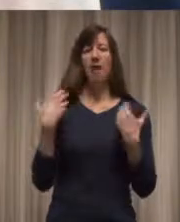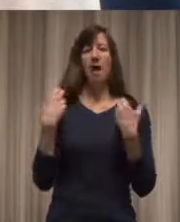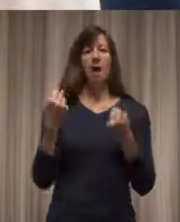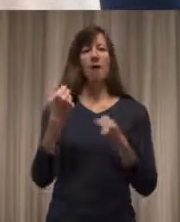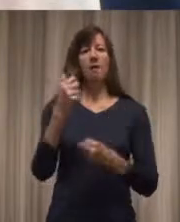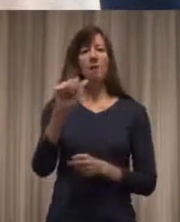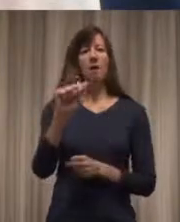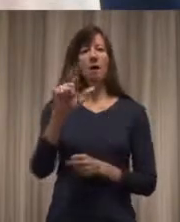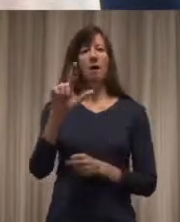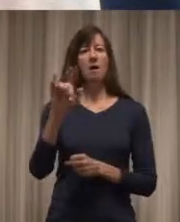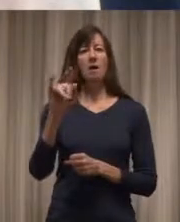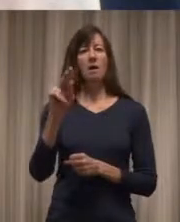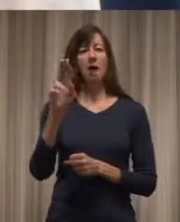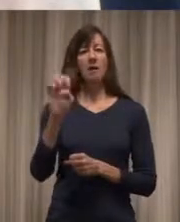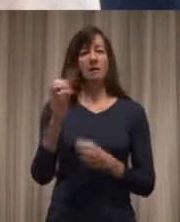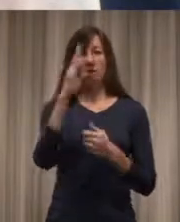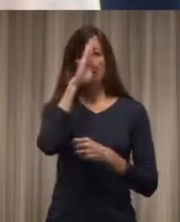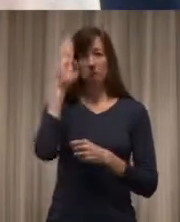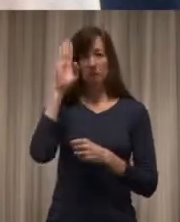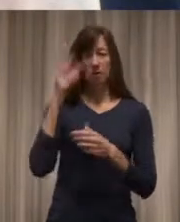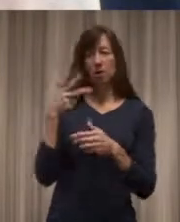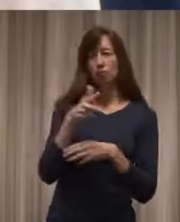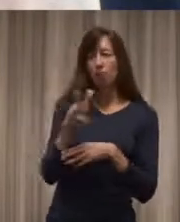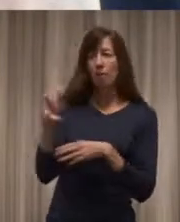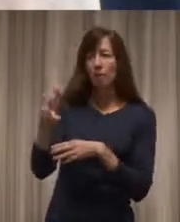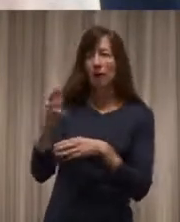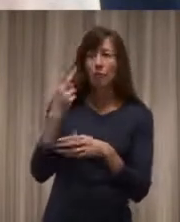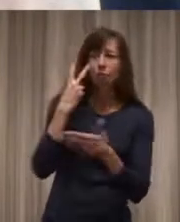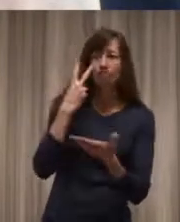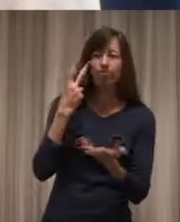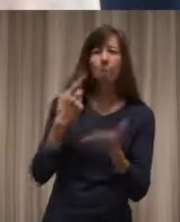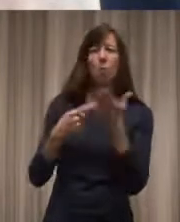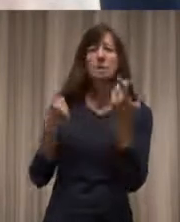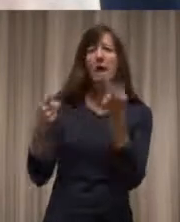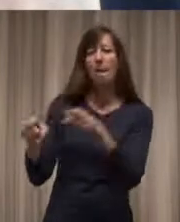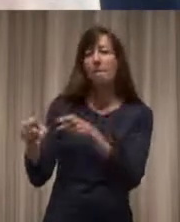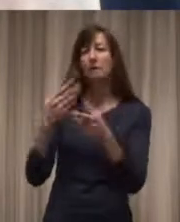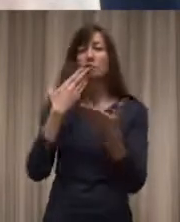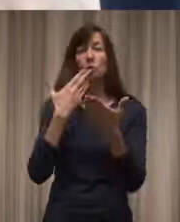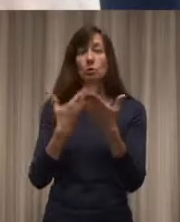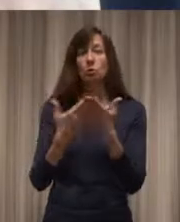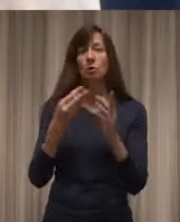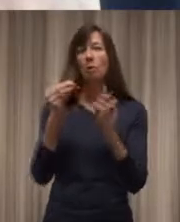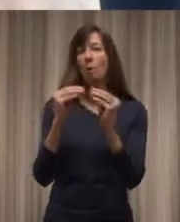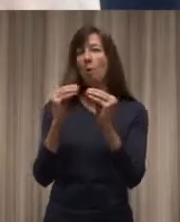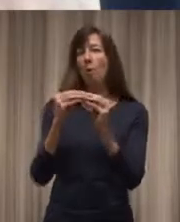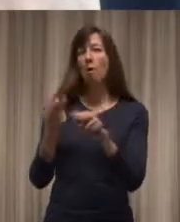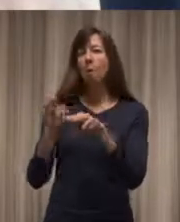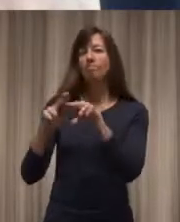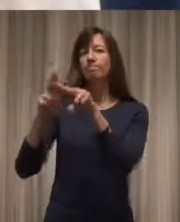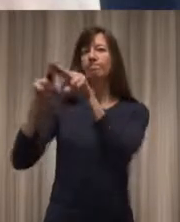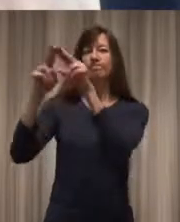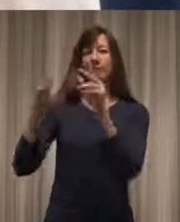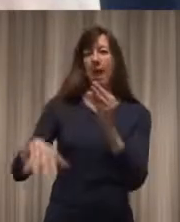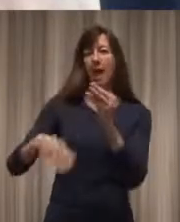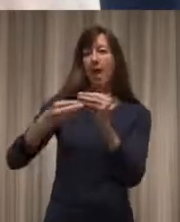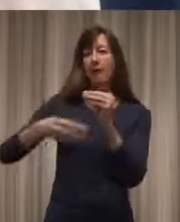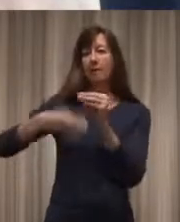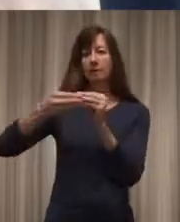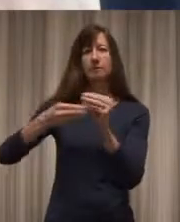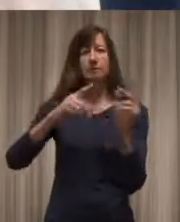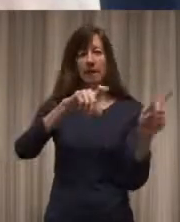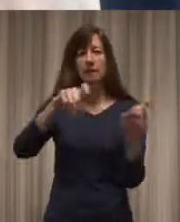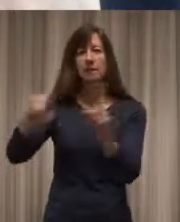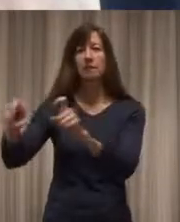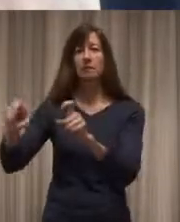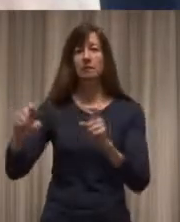there. So good news that people are getting tested, but we're doing everything we can to shorten that wait period and the turnaround period on test